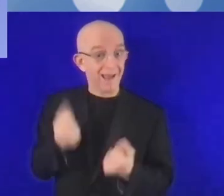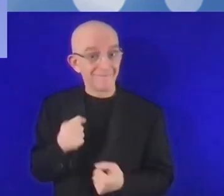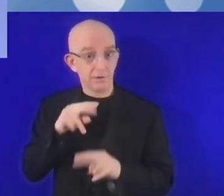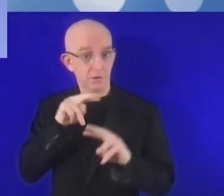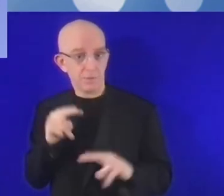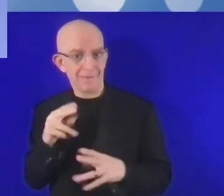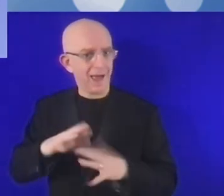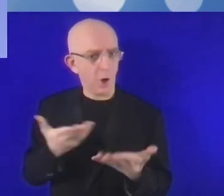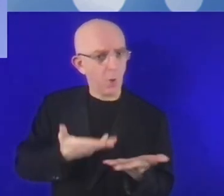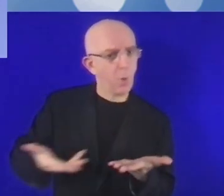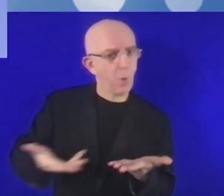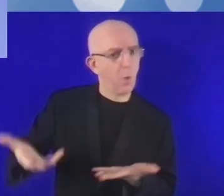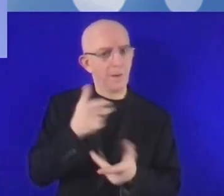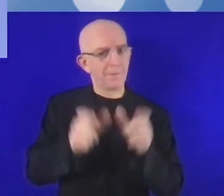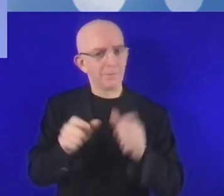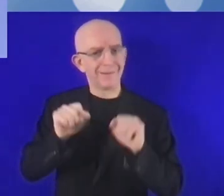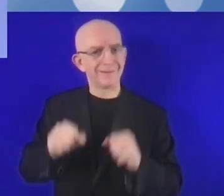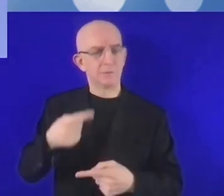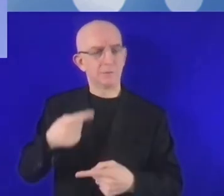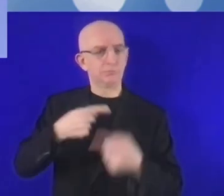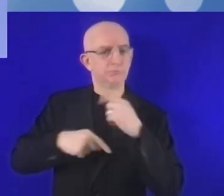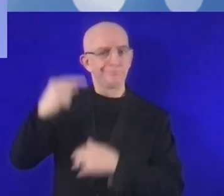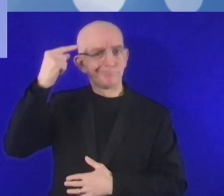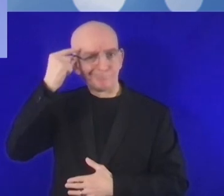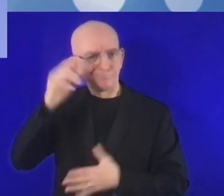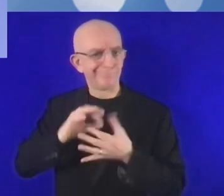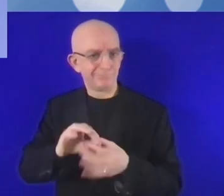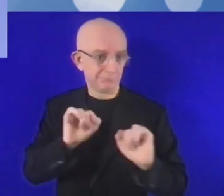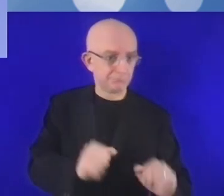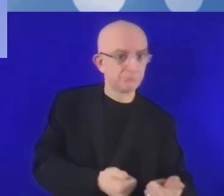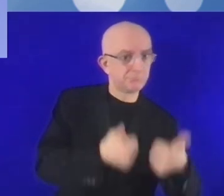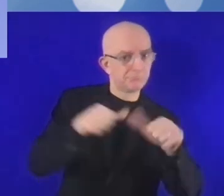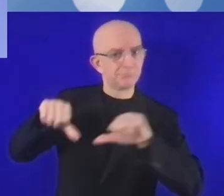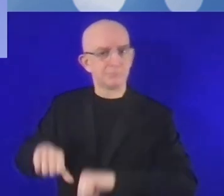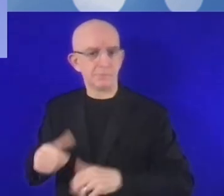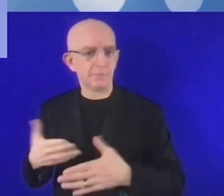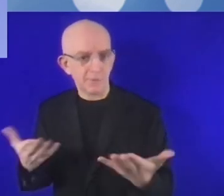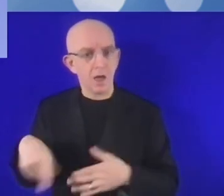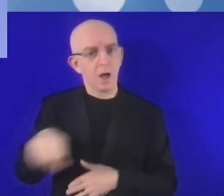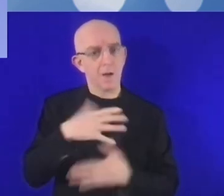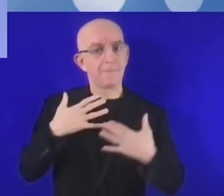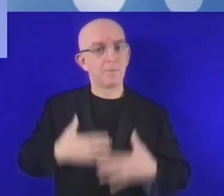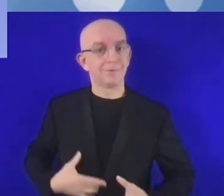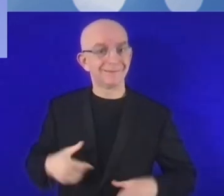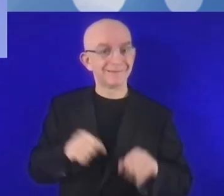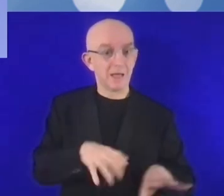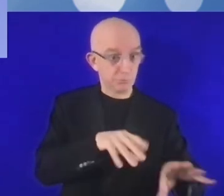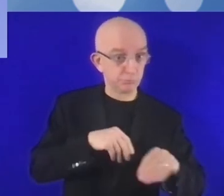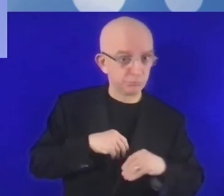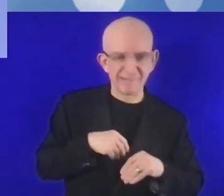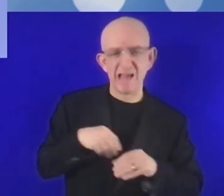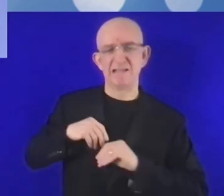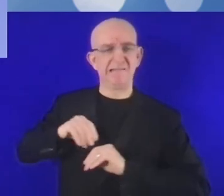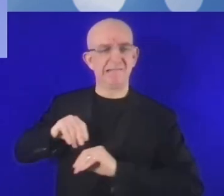In my opinion, it's very important to think about these questions and to dream up solutions around them. Because what has happened in the past was